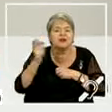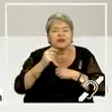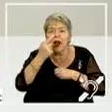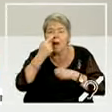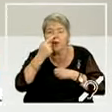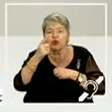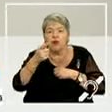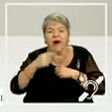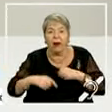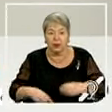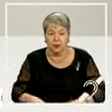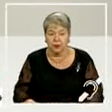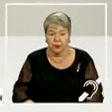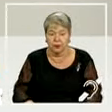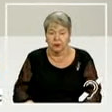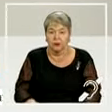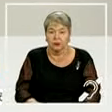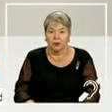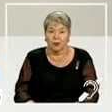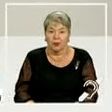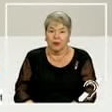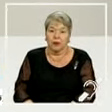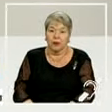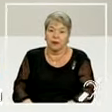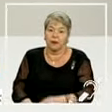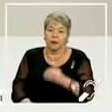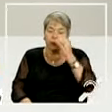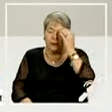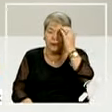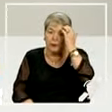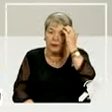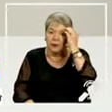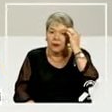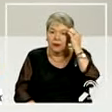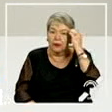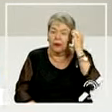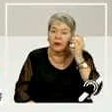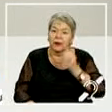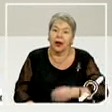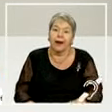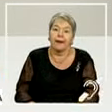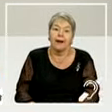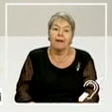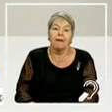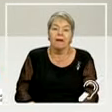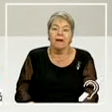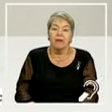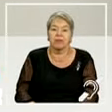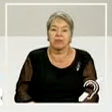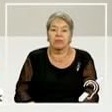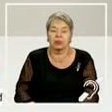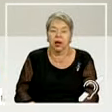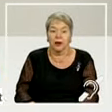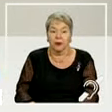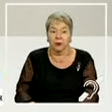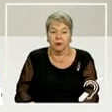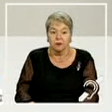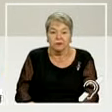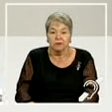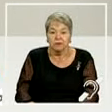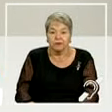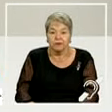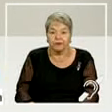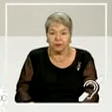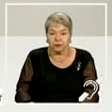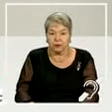The Chancellery is enormously afraid of nuclear war, and they're perceived as the prime target for that. I don't know how this strange perception